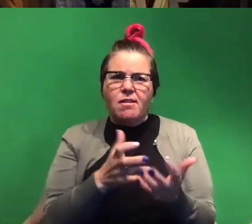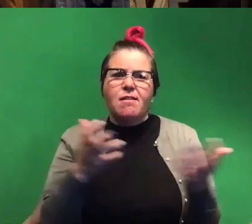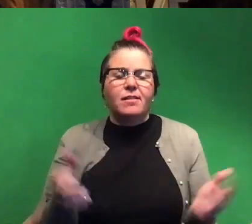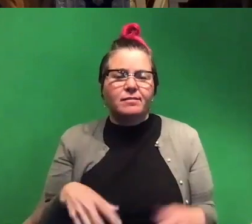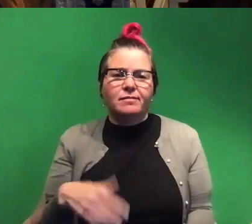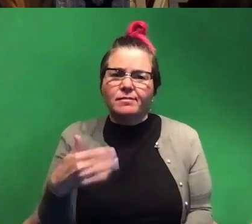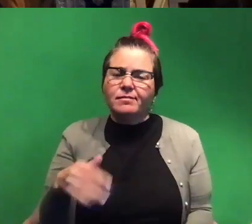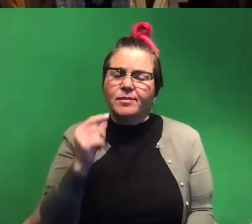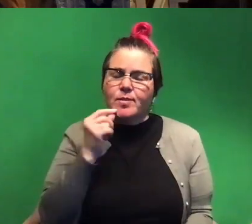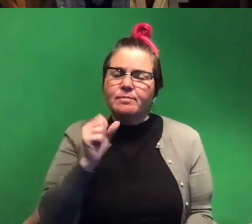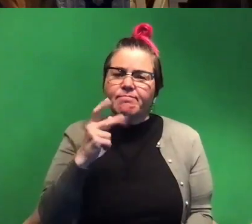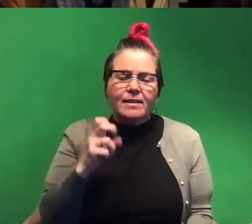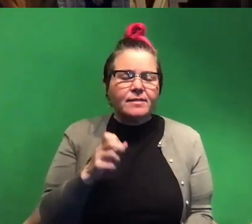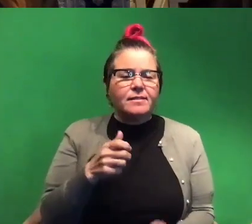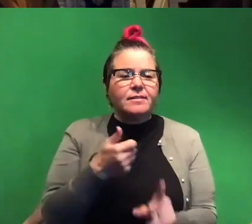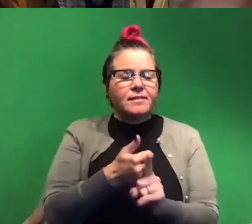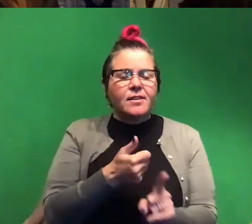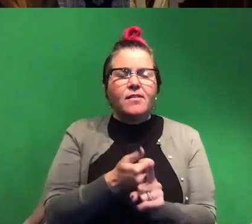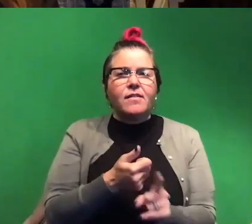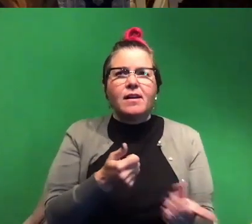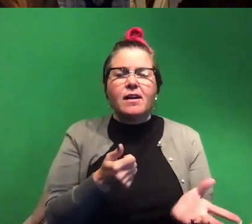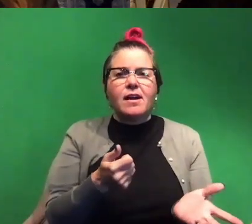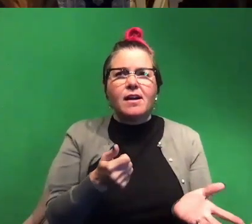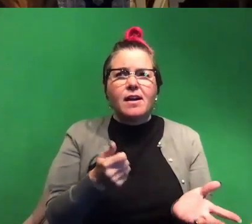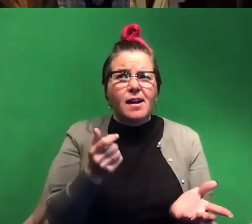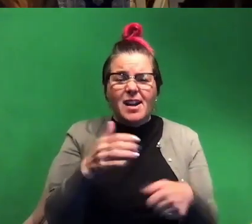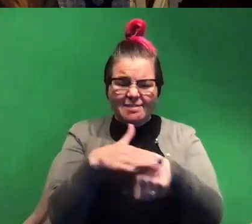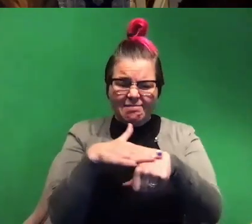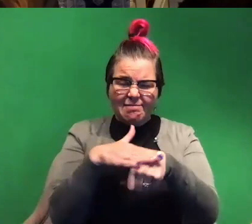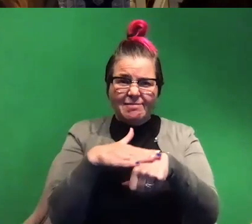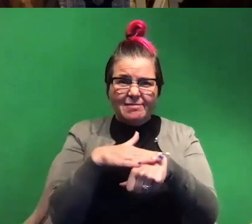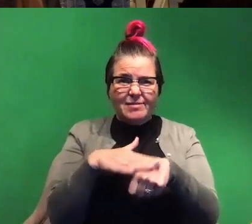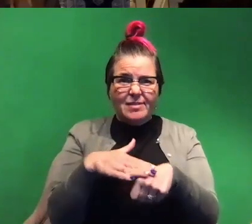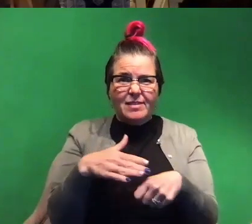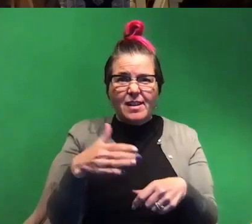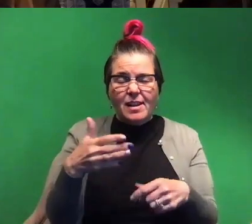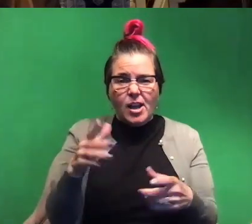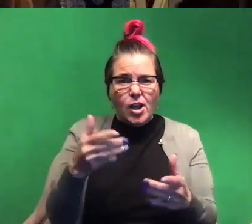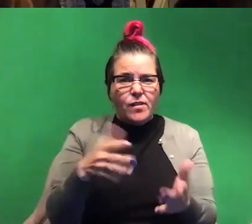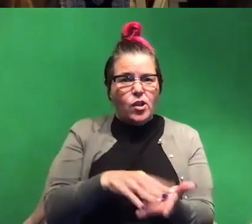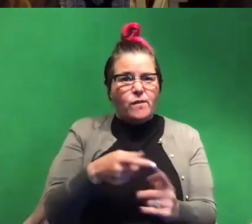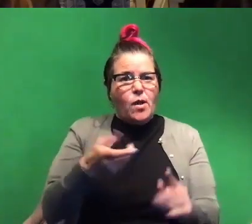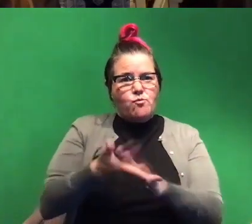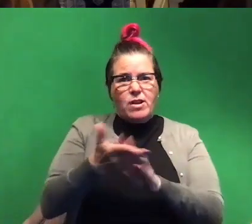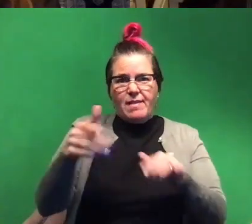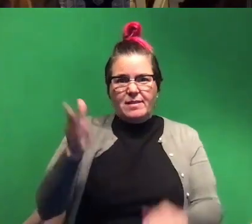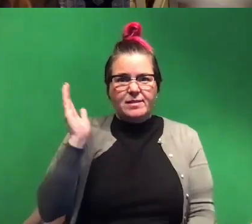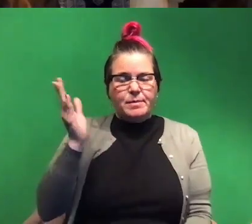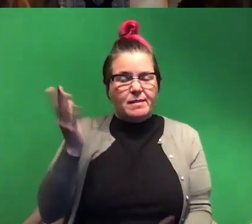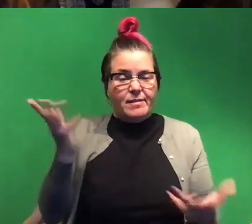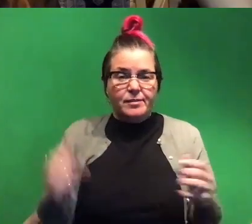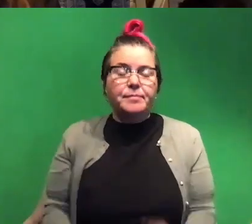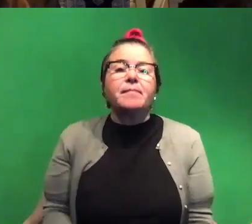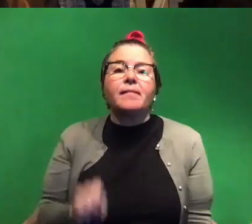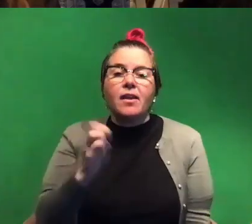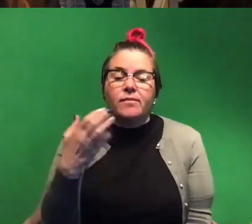so cool. Space is something that I know, all I know about space, I've learned from running Skype a Scientist live sessions, which is great. Erin,